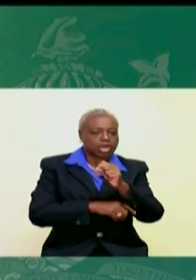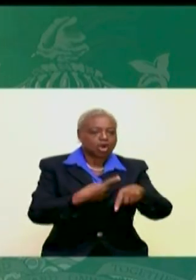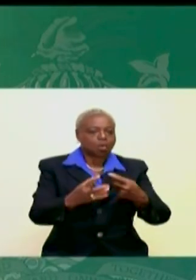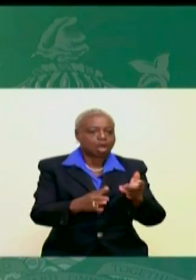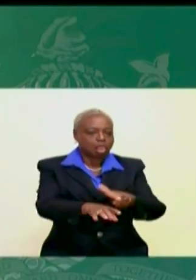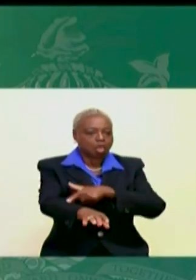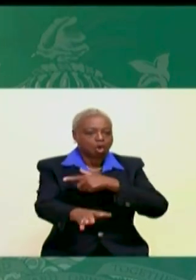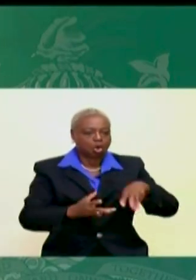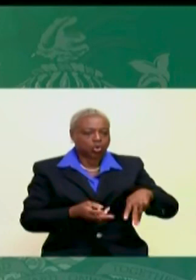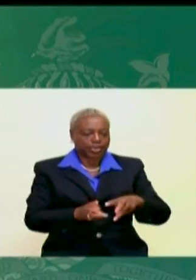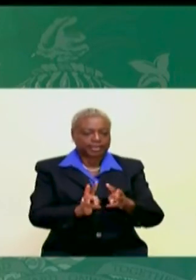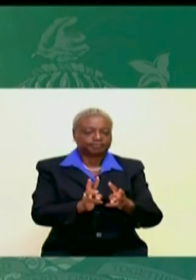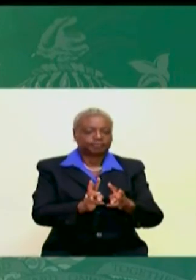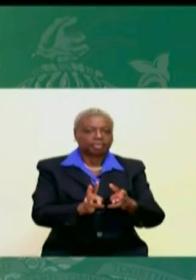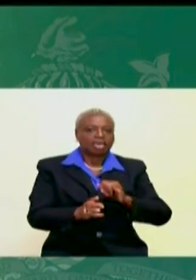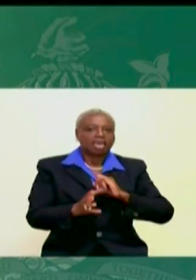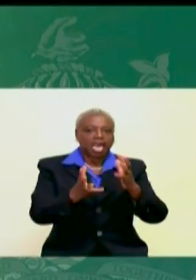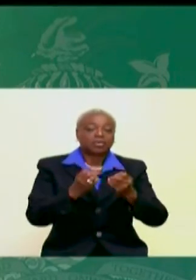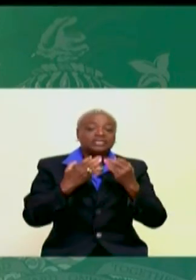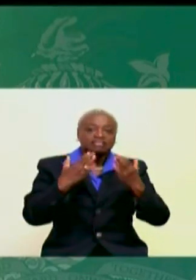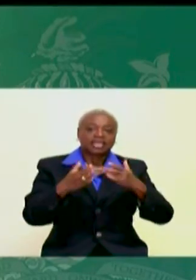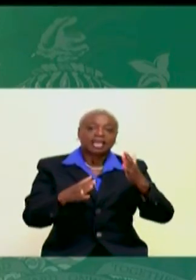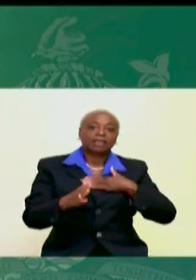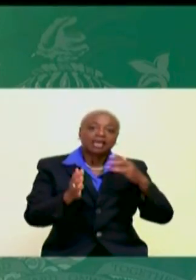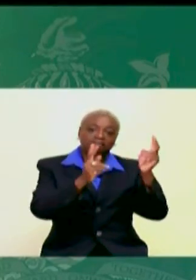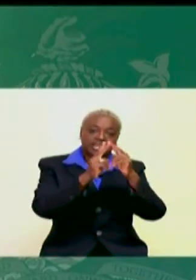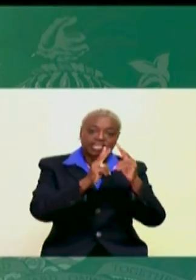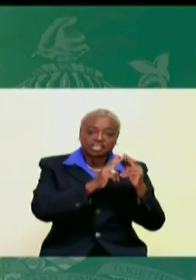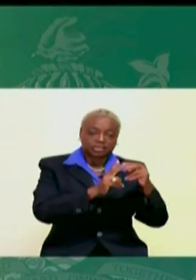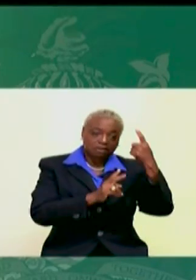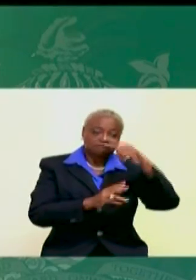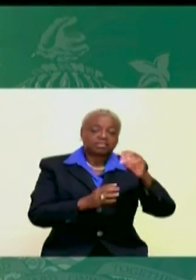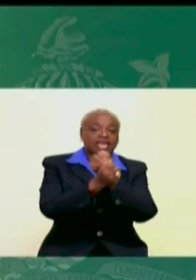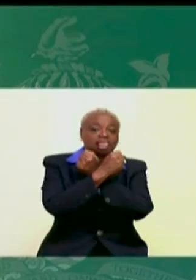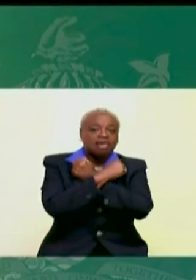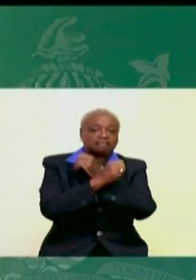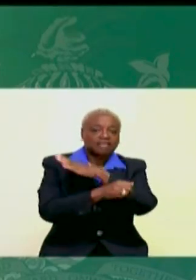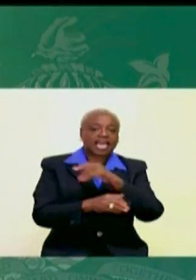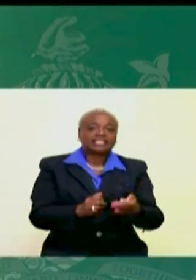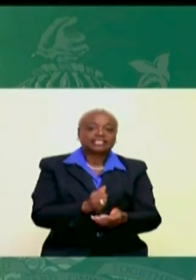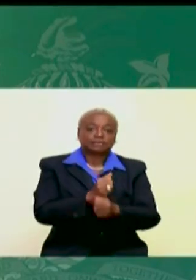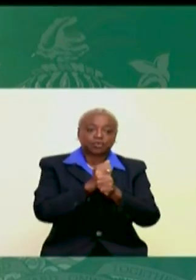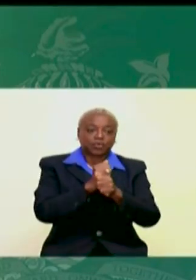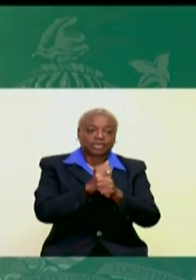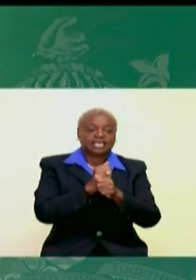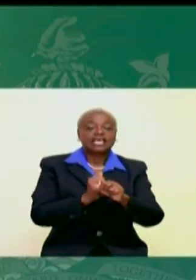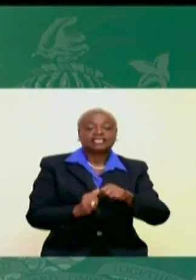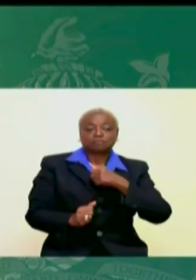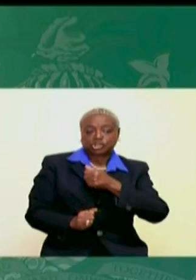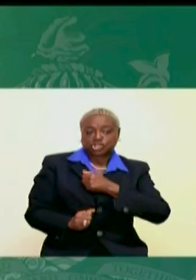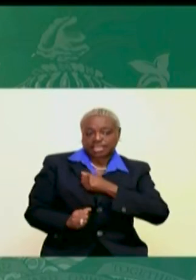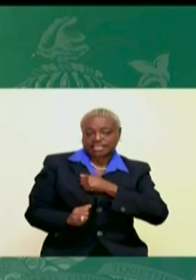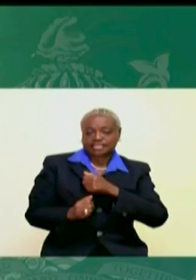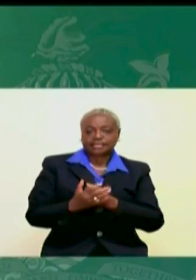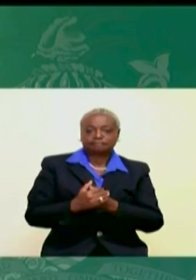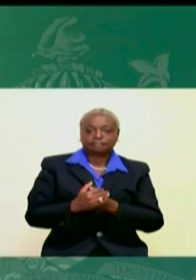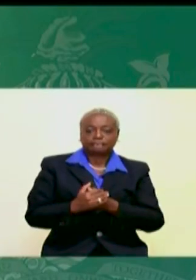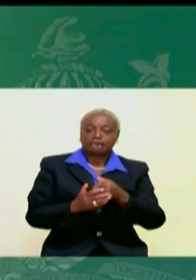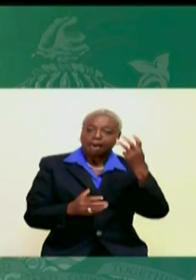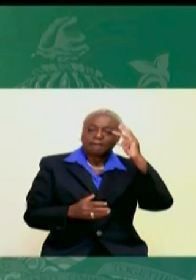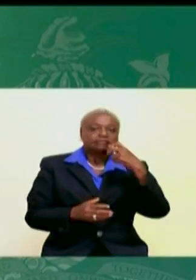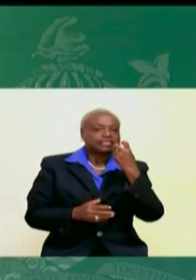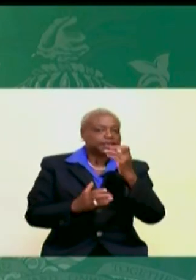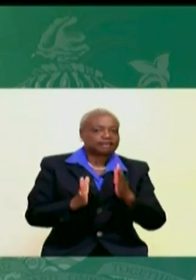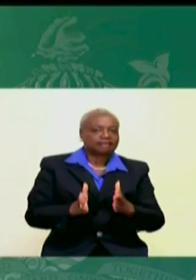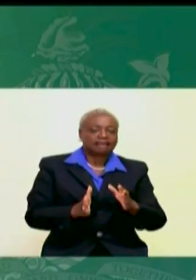way. I want to thank my village for their love and support. It is truly appreciated. Madam Speaker,